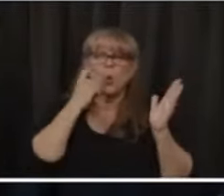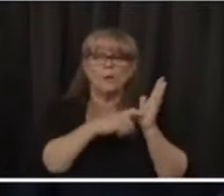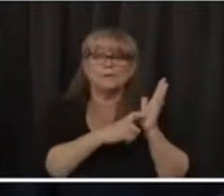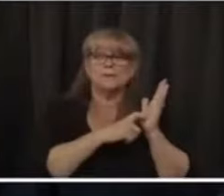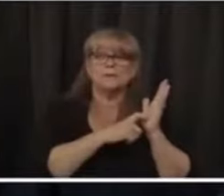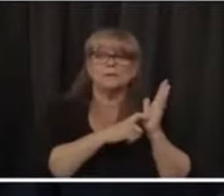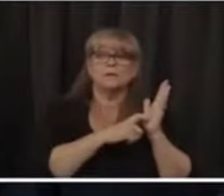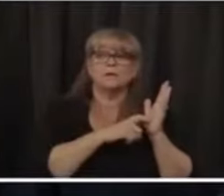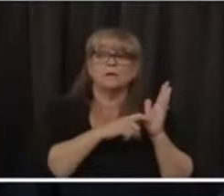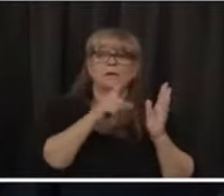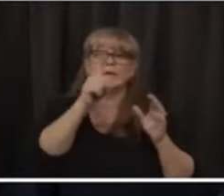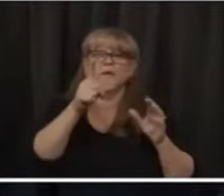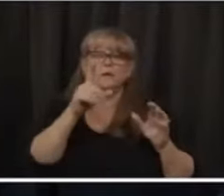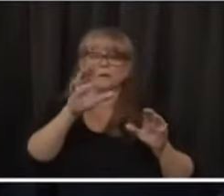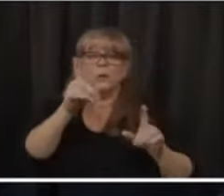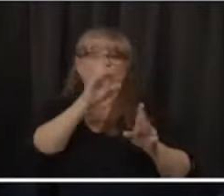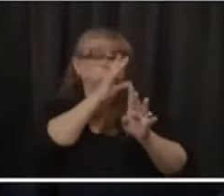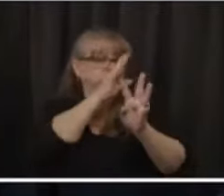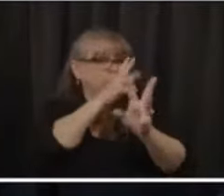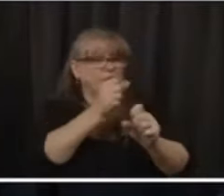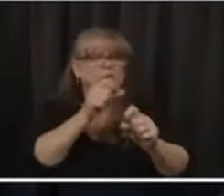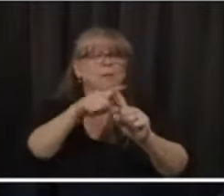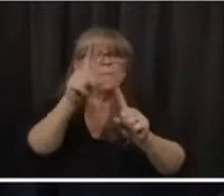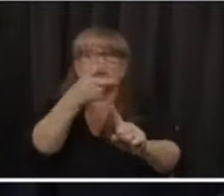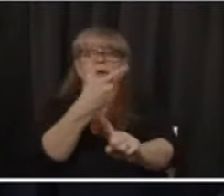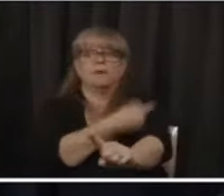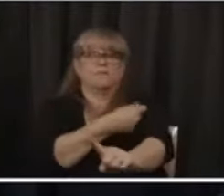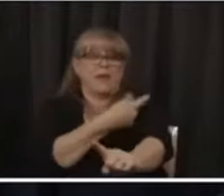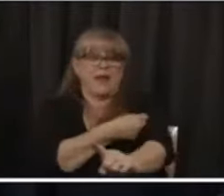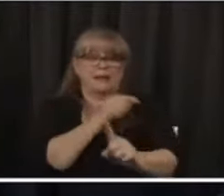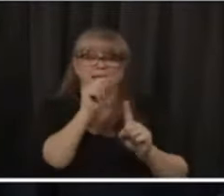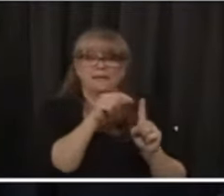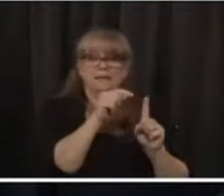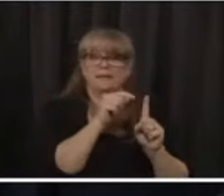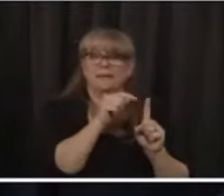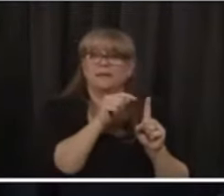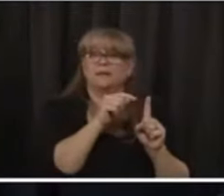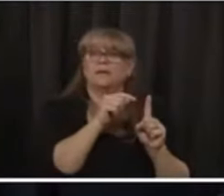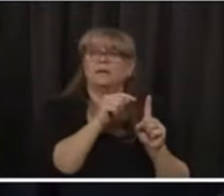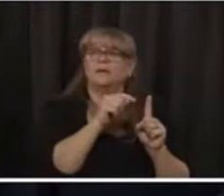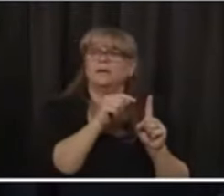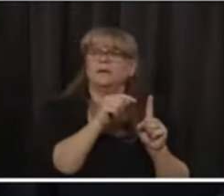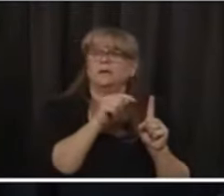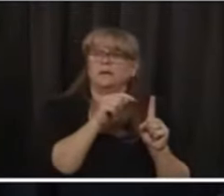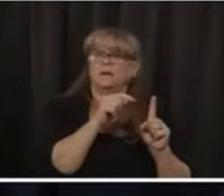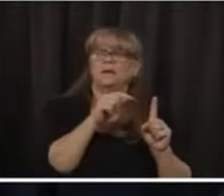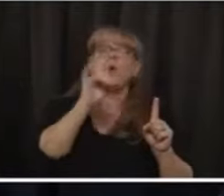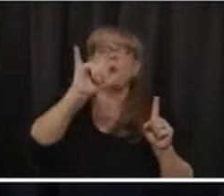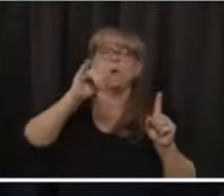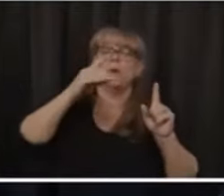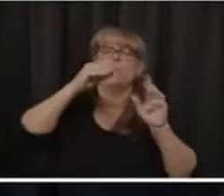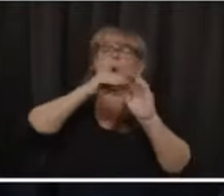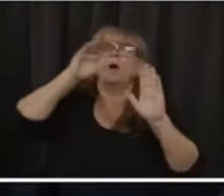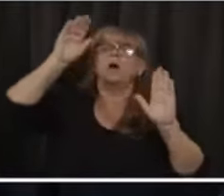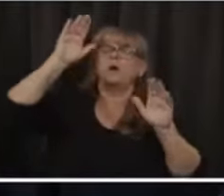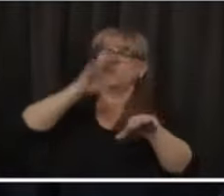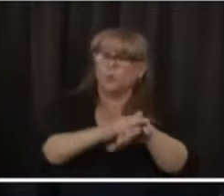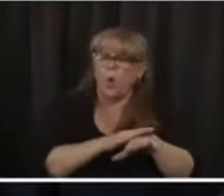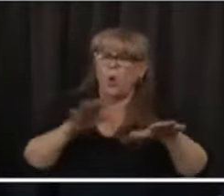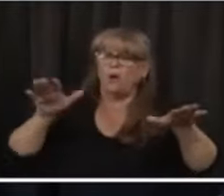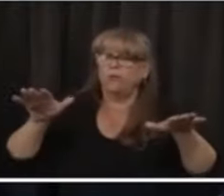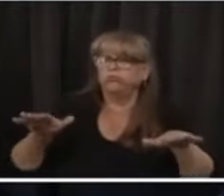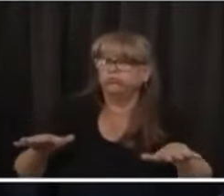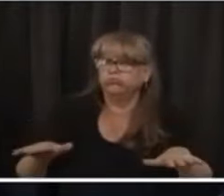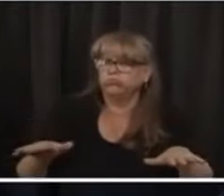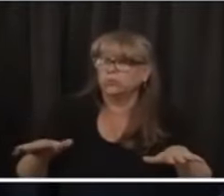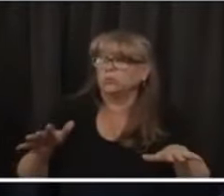administered in Colorado? Are you seeing it as a sense of hesitancy on people who haven't yet gotten it, or still a need or anything like that?